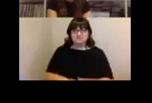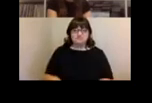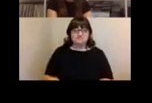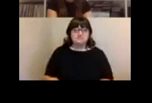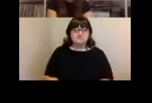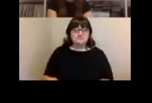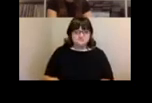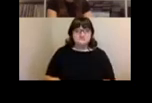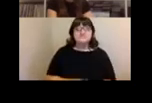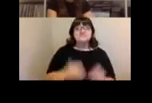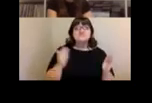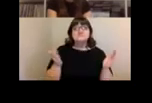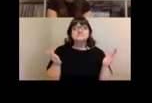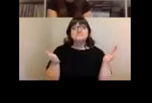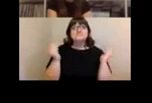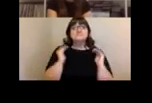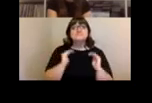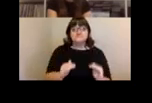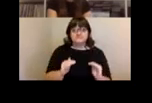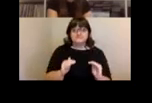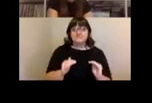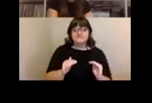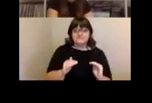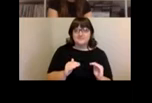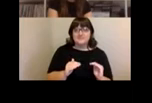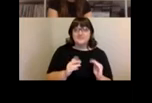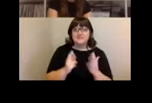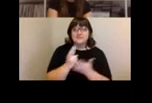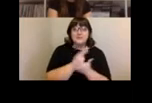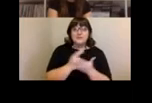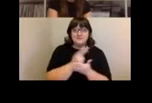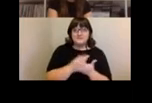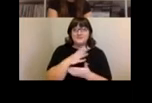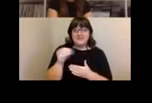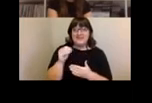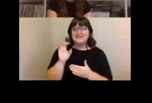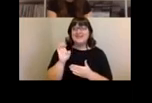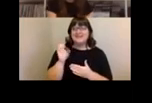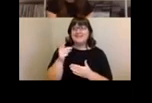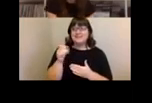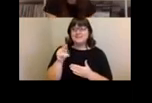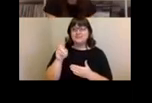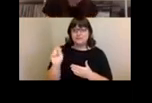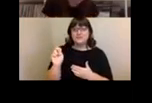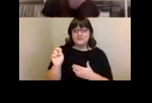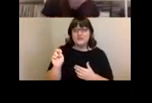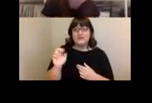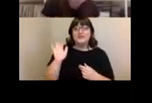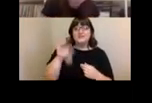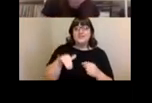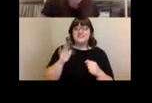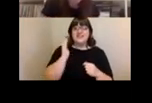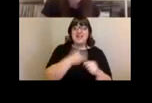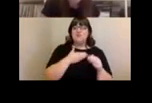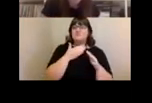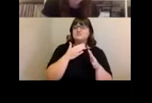We're moving along to statements of revenues and expenditures. So this is our operations of revenues and expenses for the